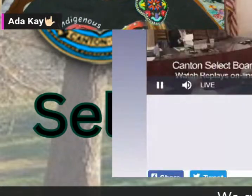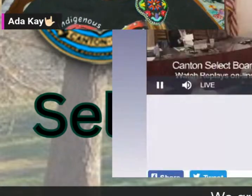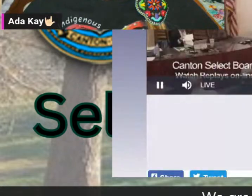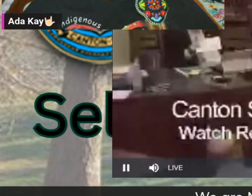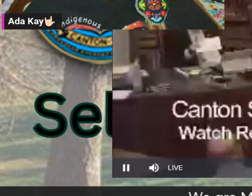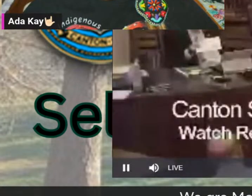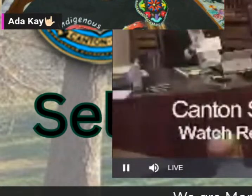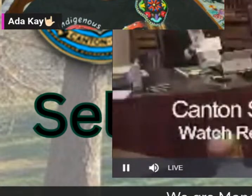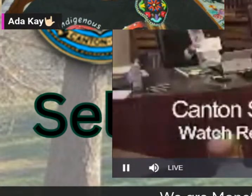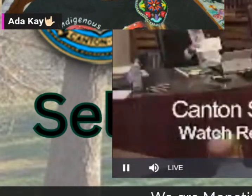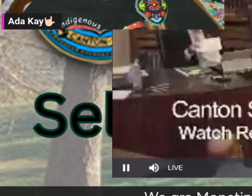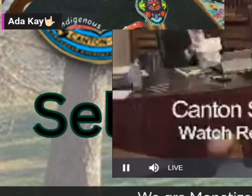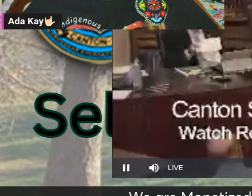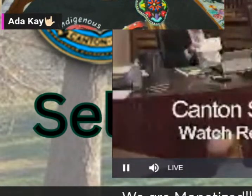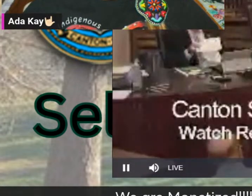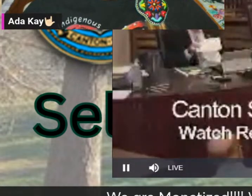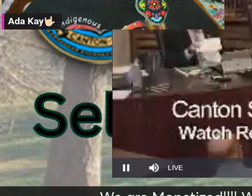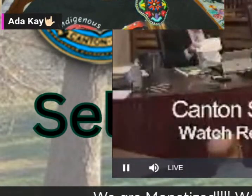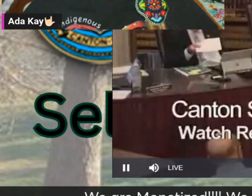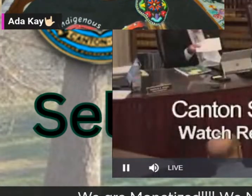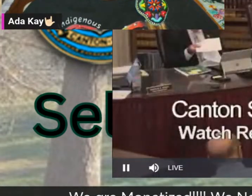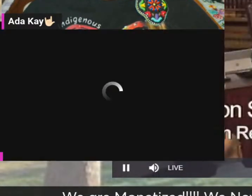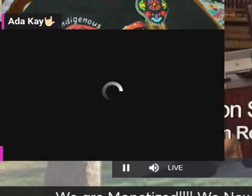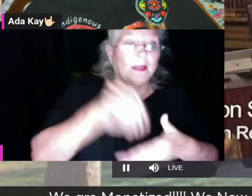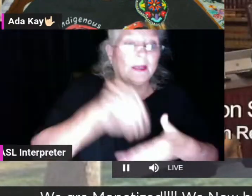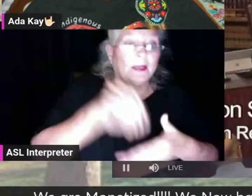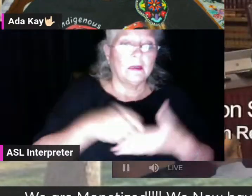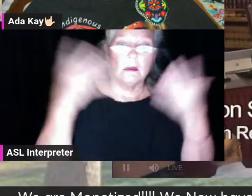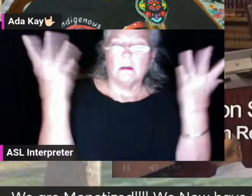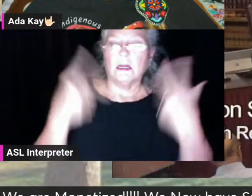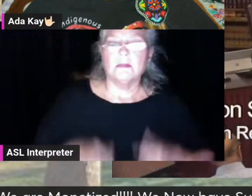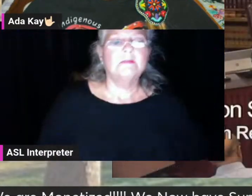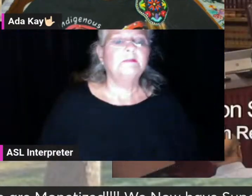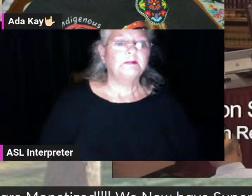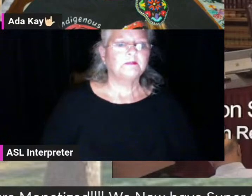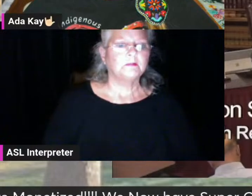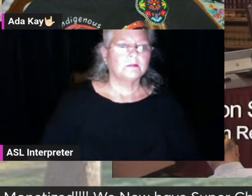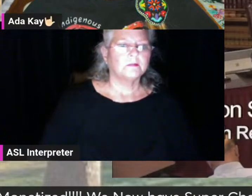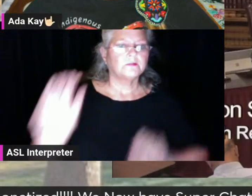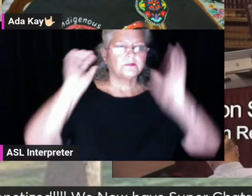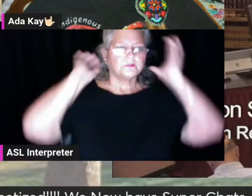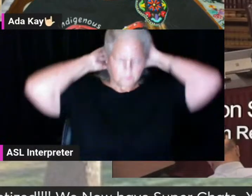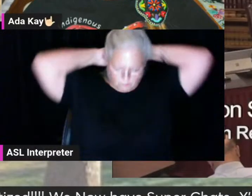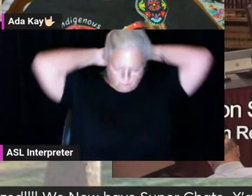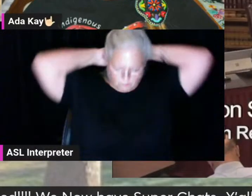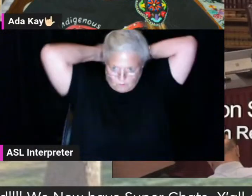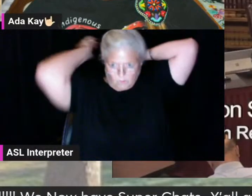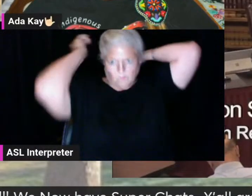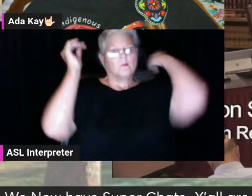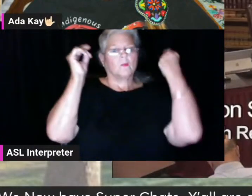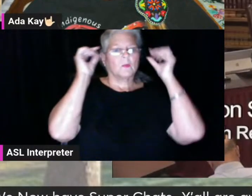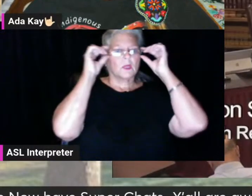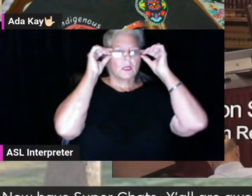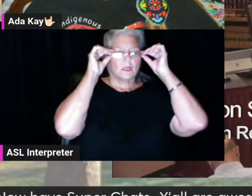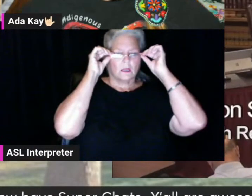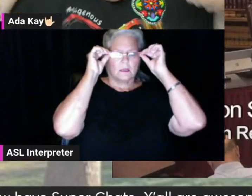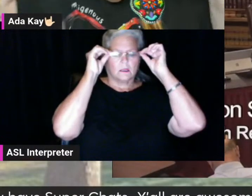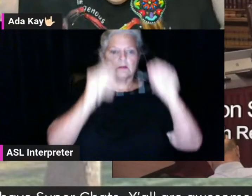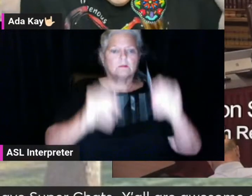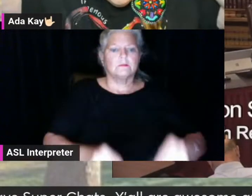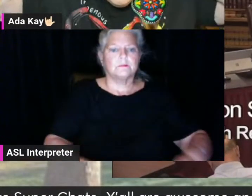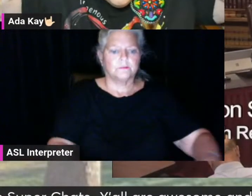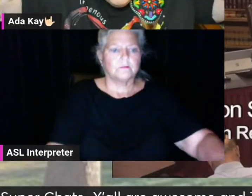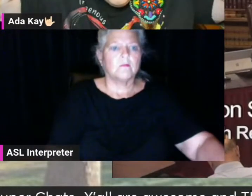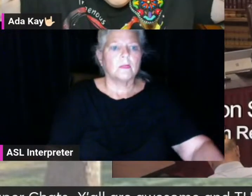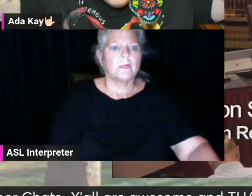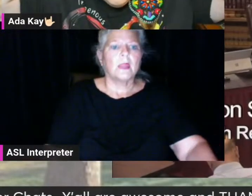I will read this statement. The public comment portion of the meeting is an opportunity to listen to residents' feedback